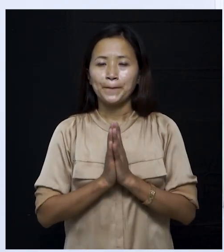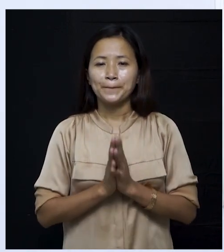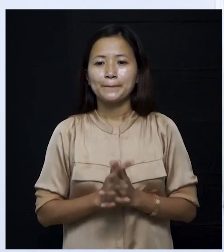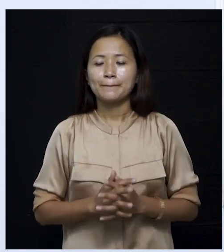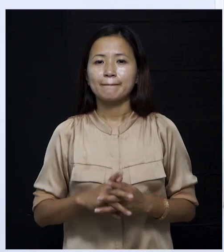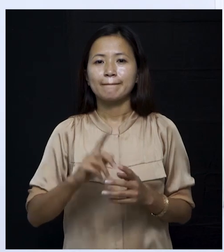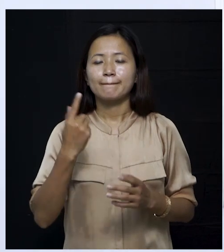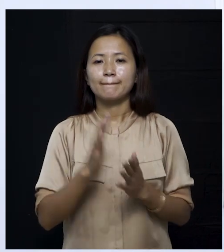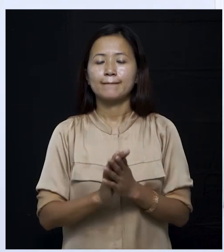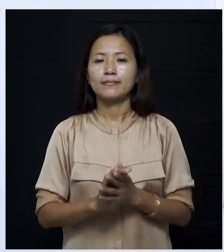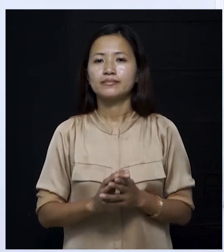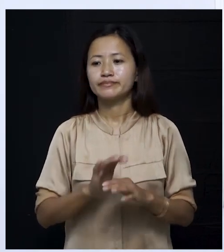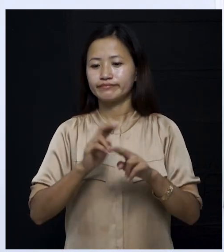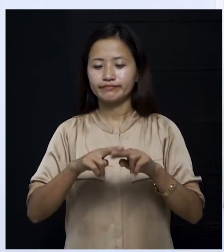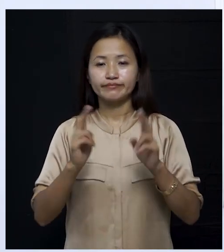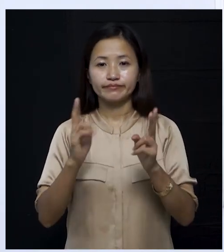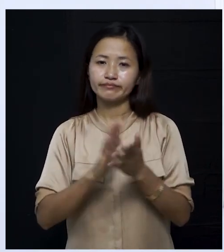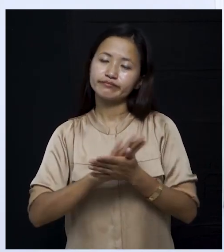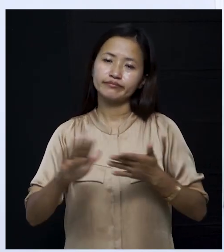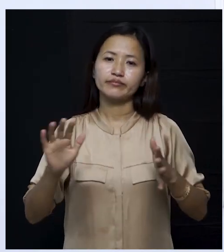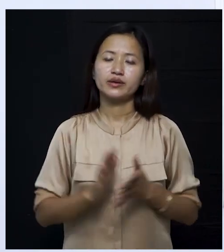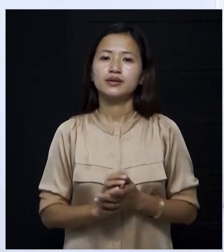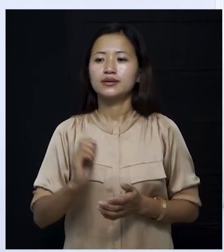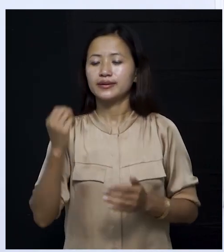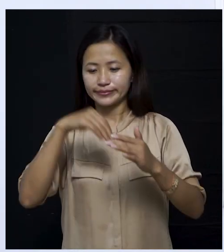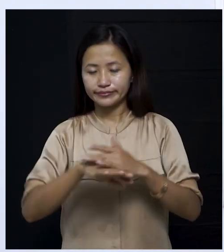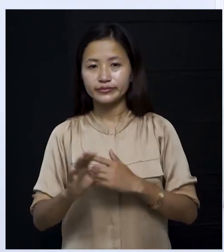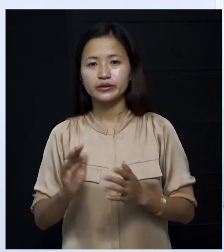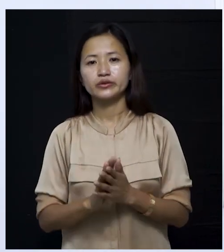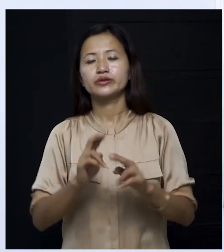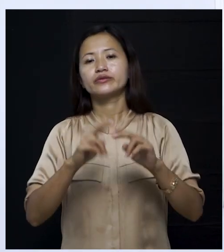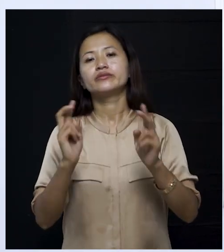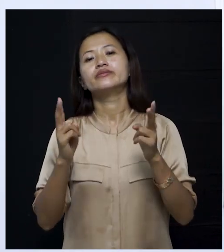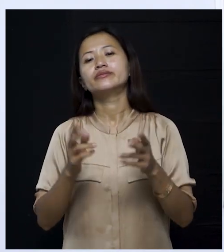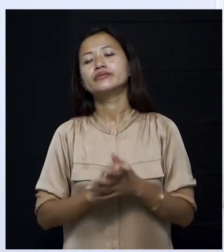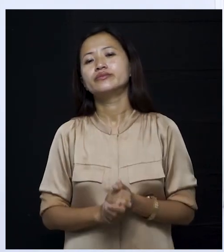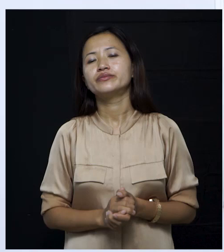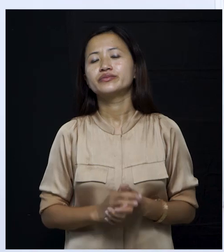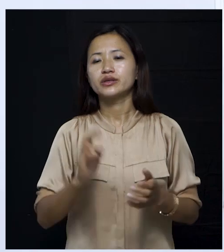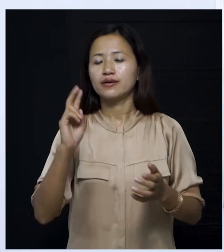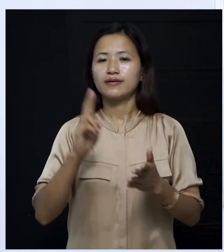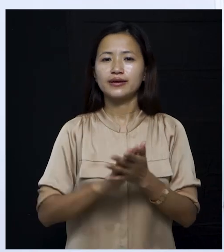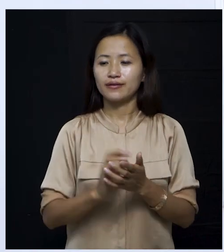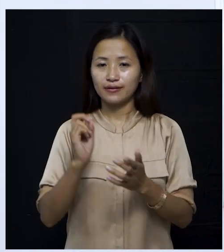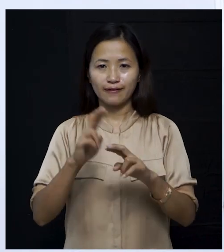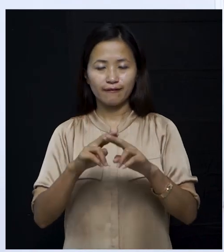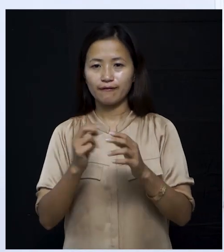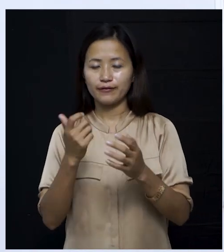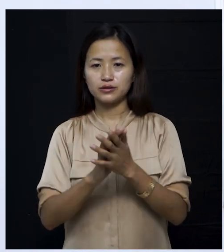The first one is formal, we have already done that. Now let's come to the informal. Okay, informal financial